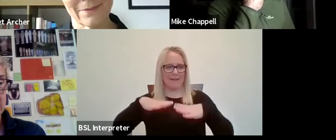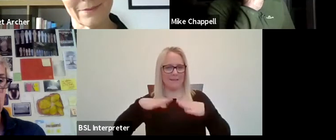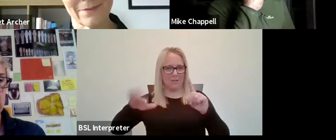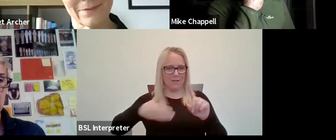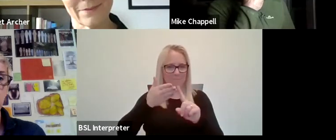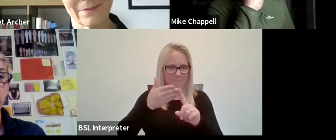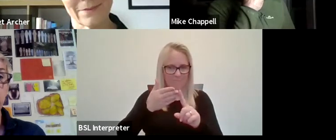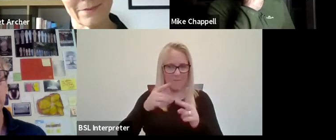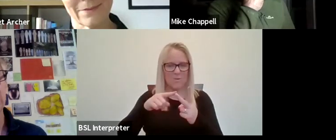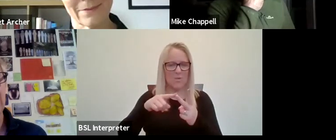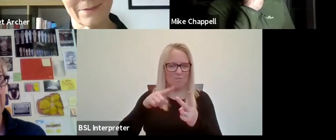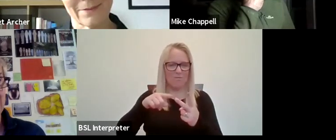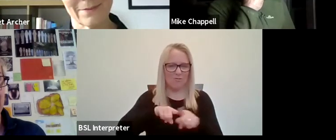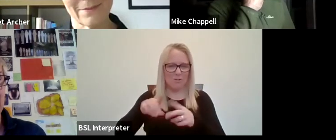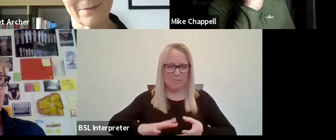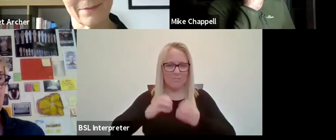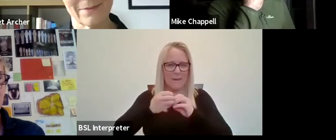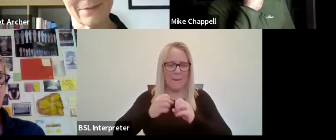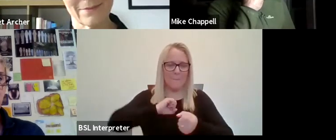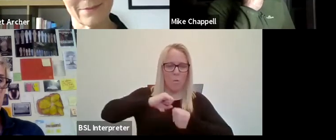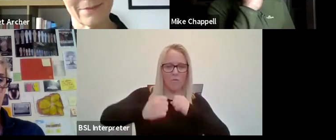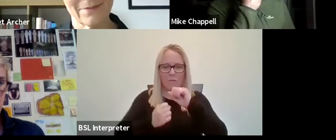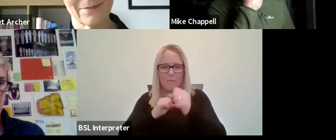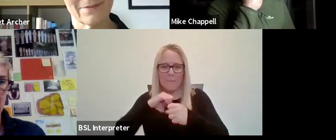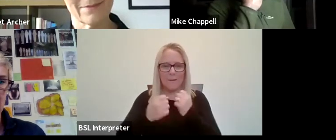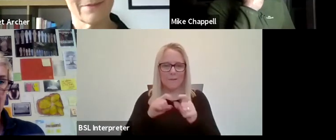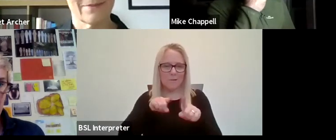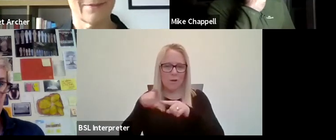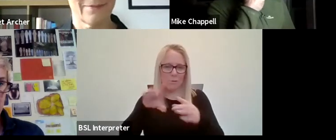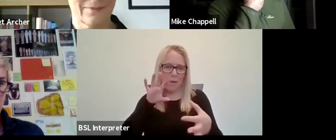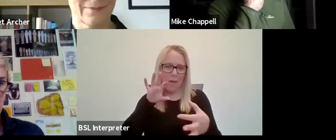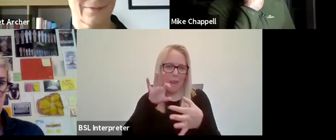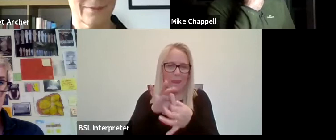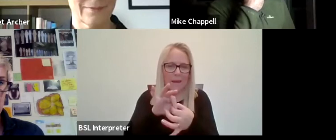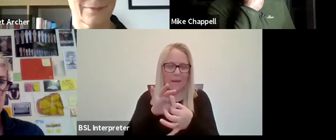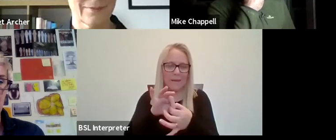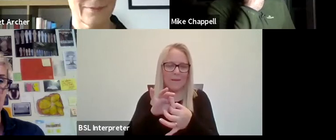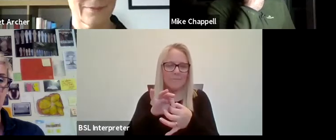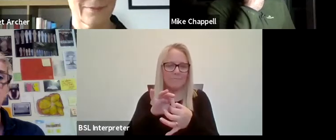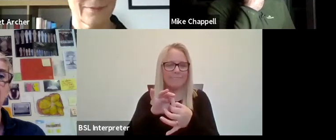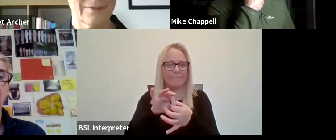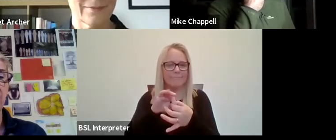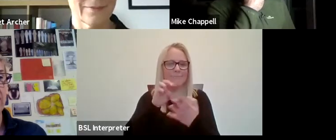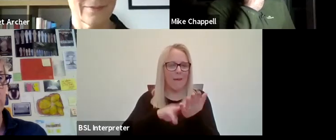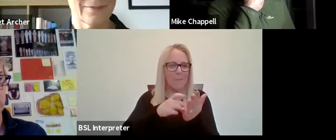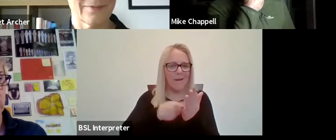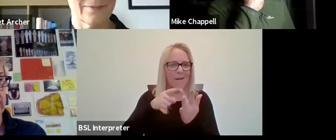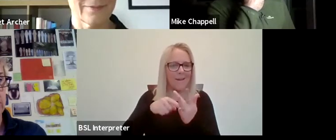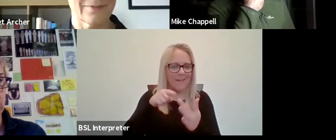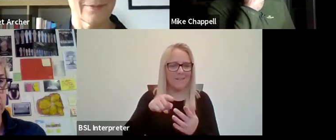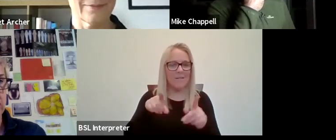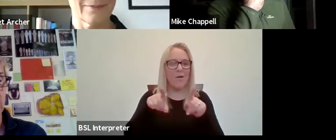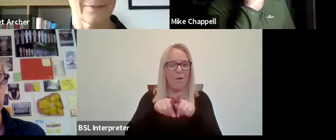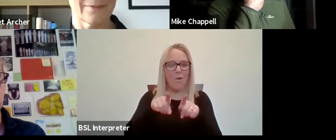movement sequences which would, in theory, fit within the cavity of the MRI scanner, and that then they would work